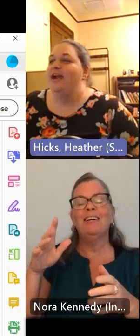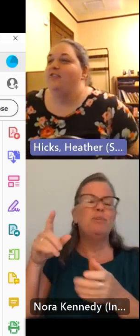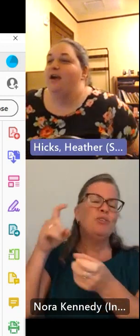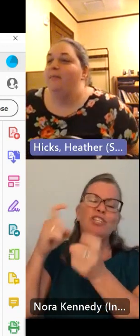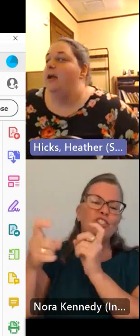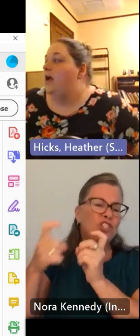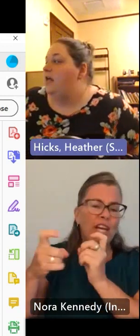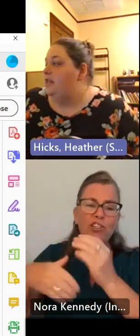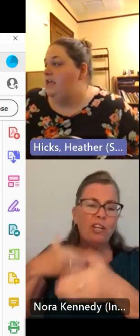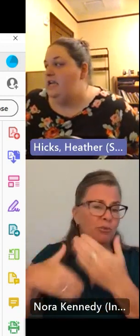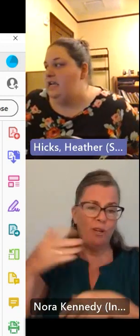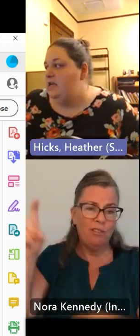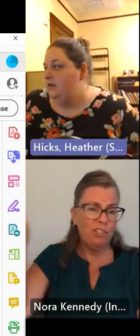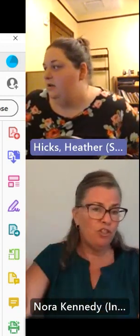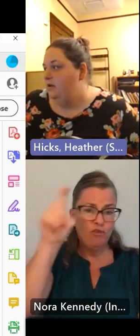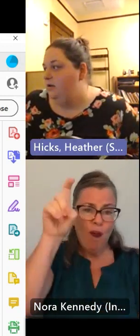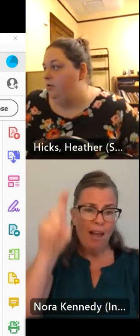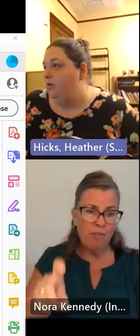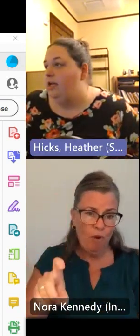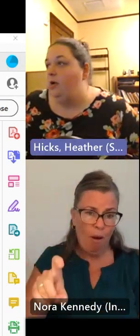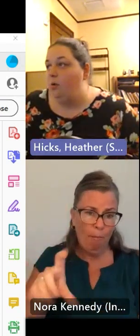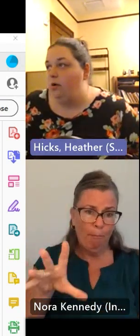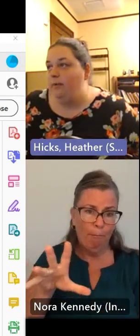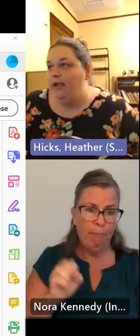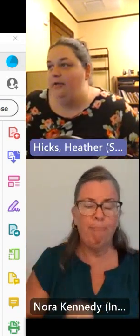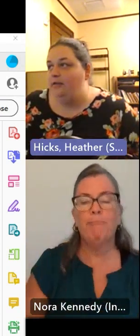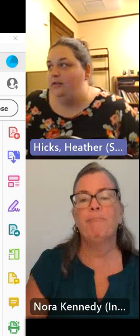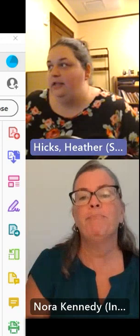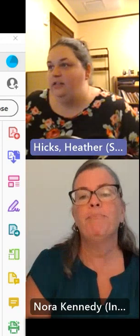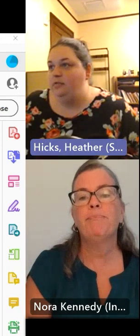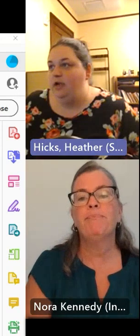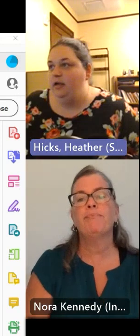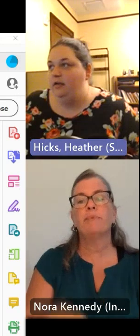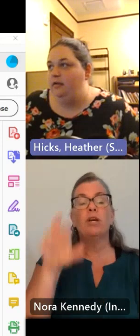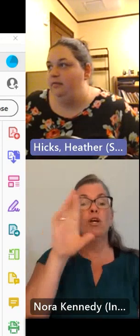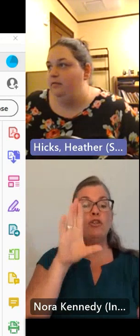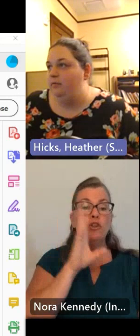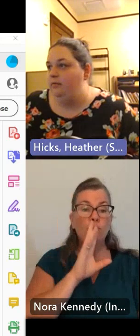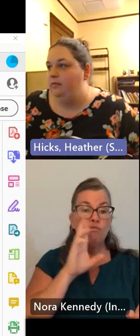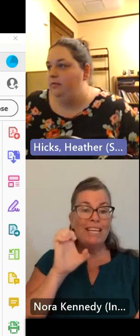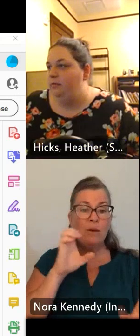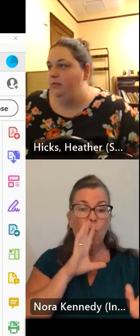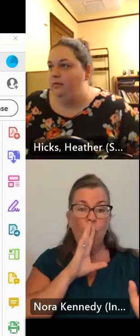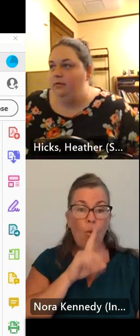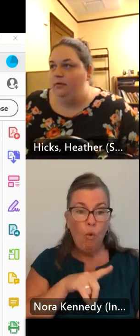want. You can drag and drop. The reading order panel lets you kind of